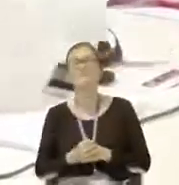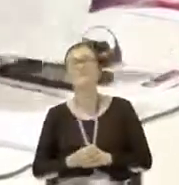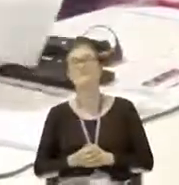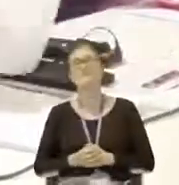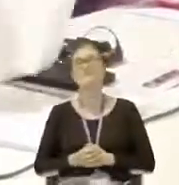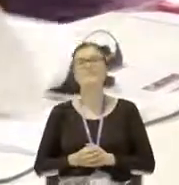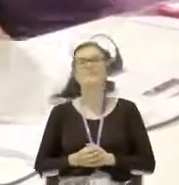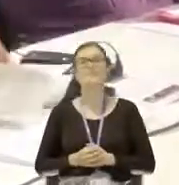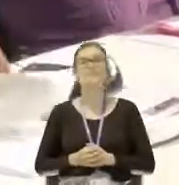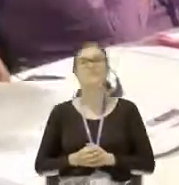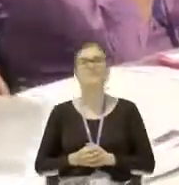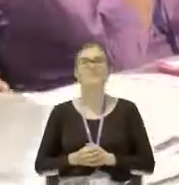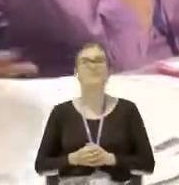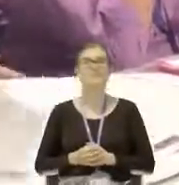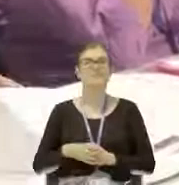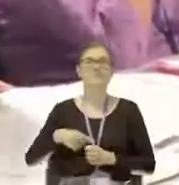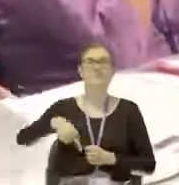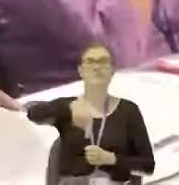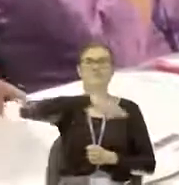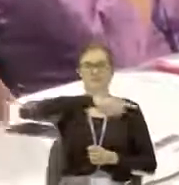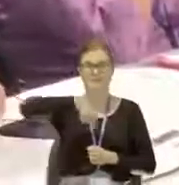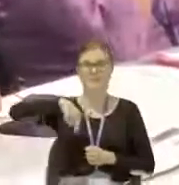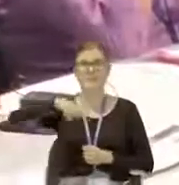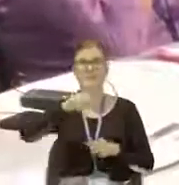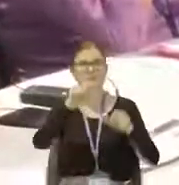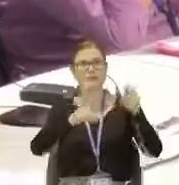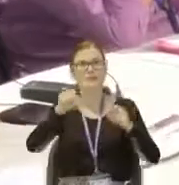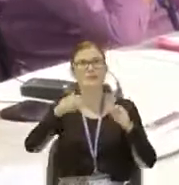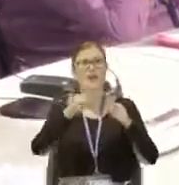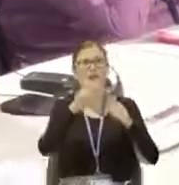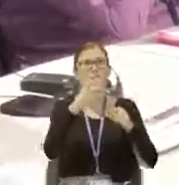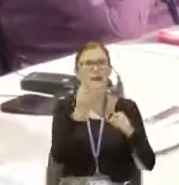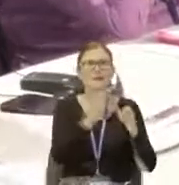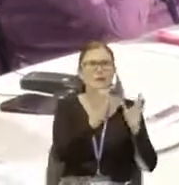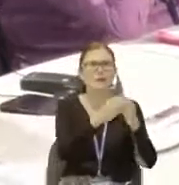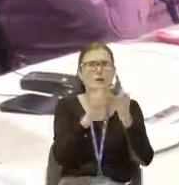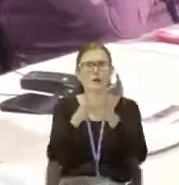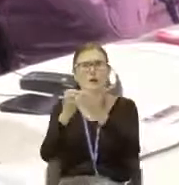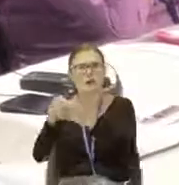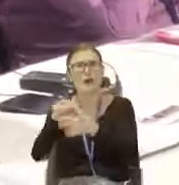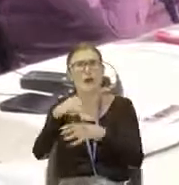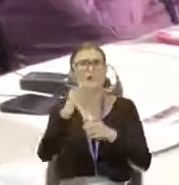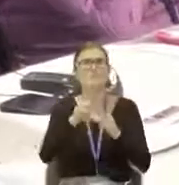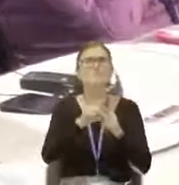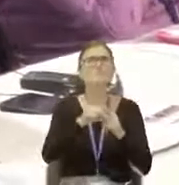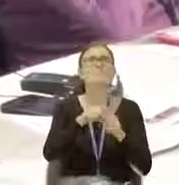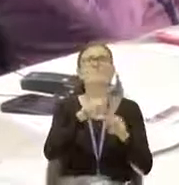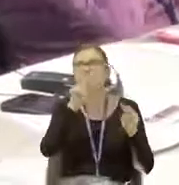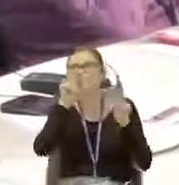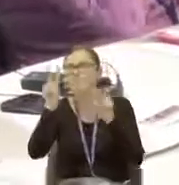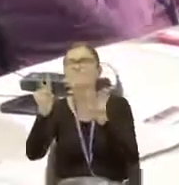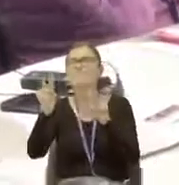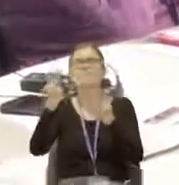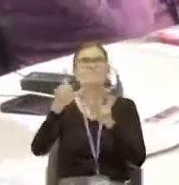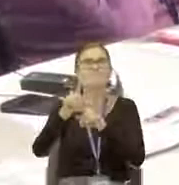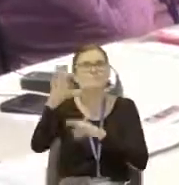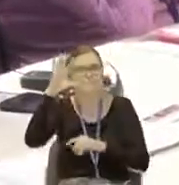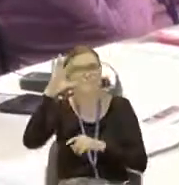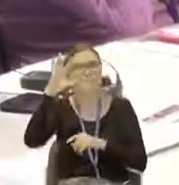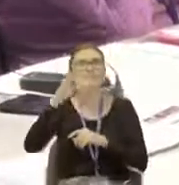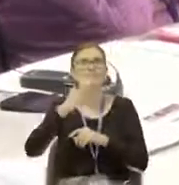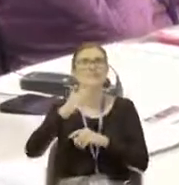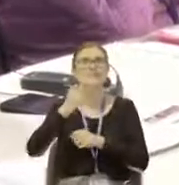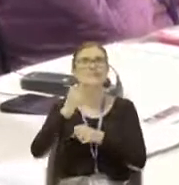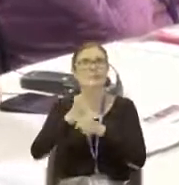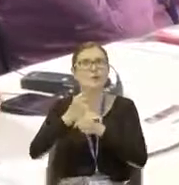they hosted the IDPs in their houses. They provided food supply to the front line. The